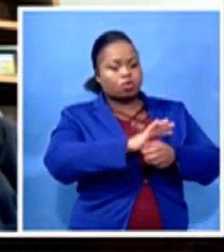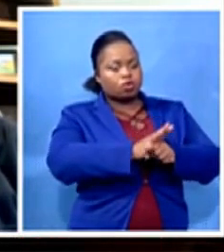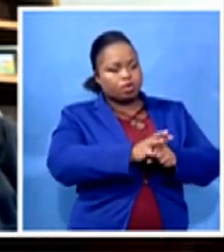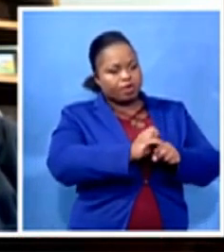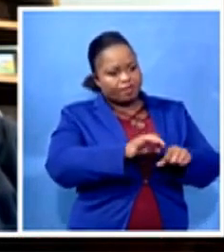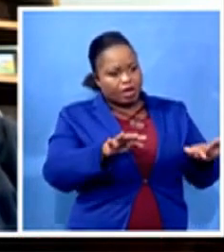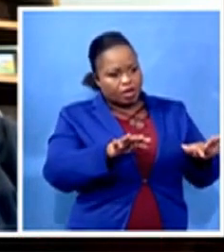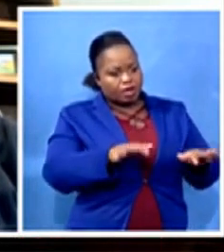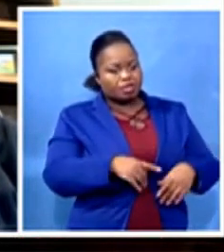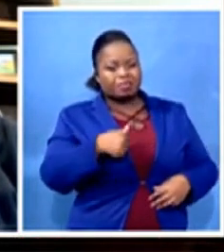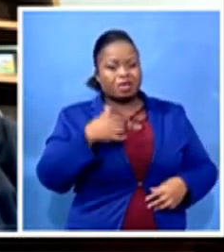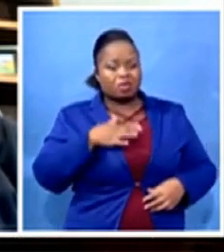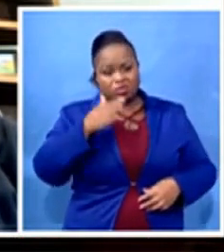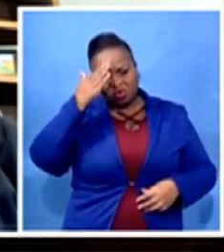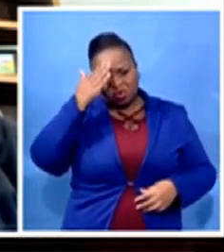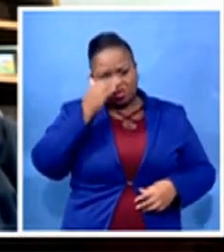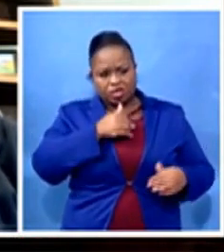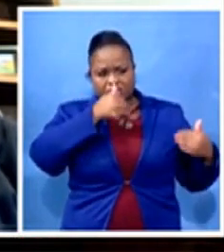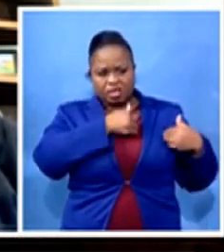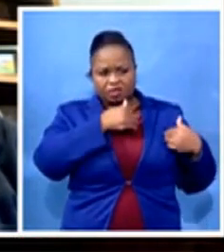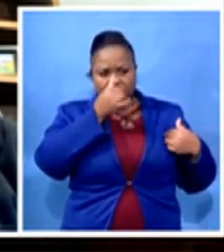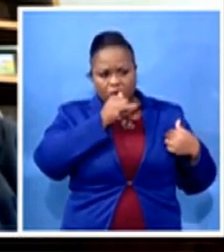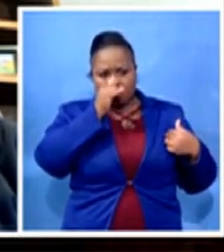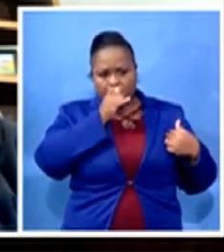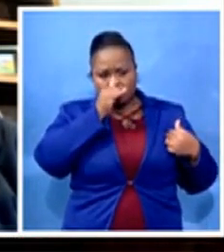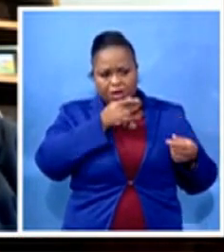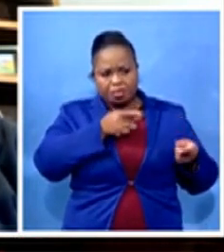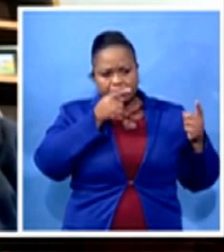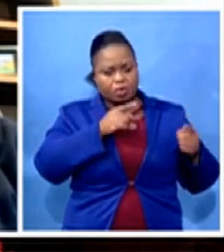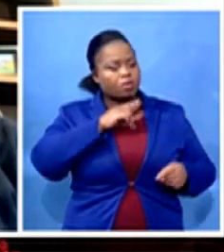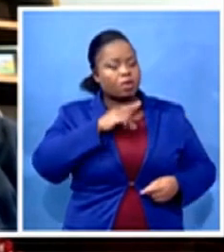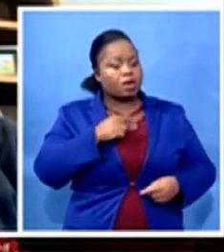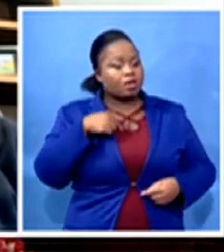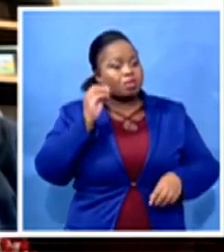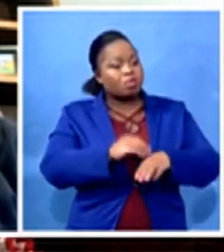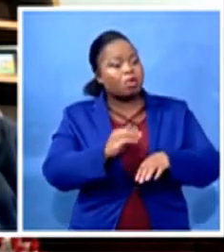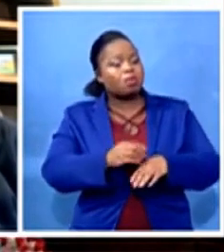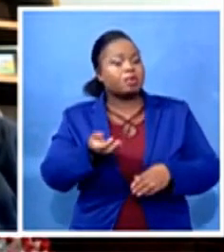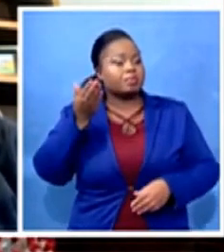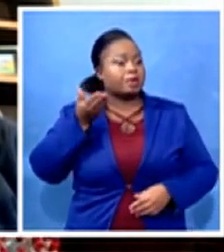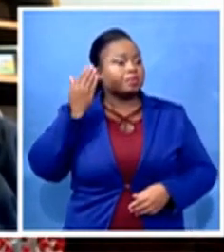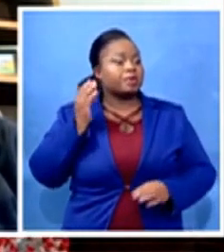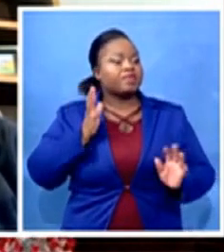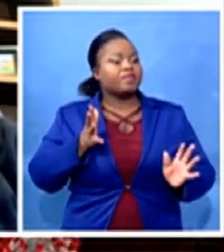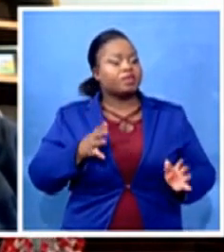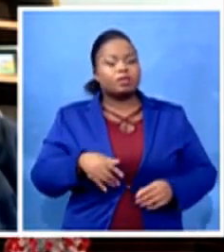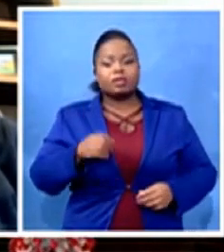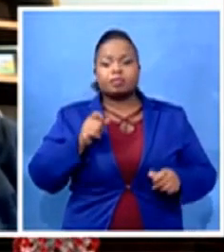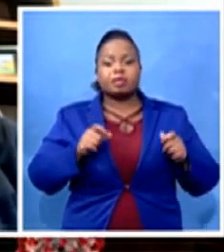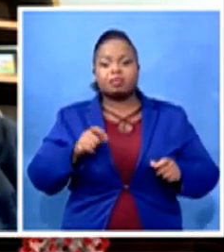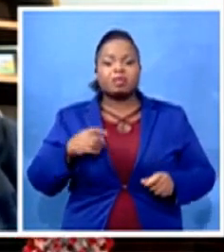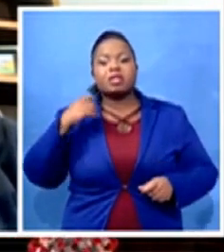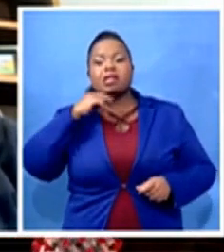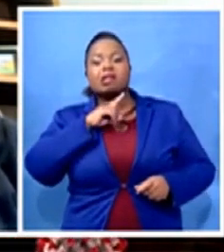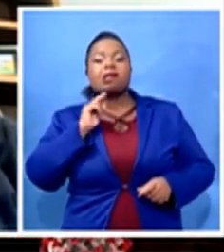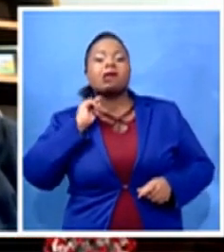criminal elements, because this has been a problem in the past, where people would let people into their houses under the